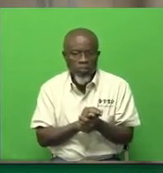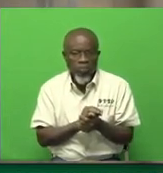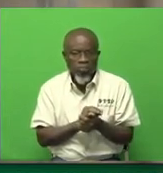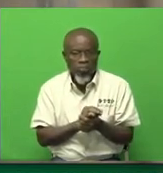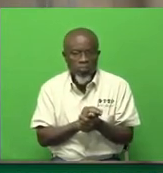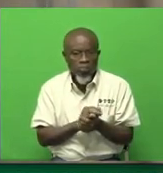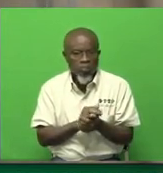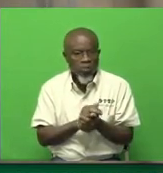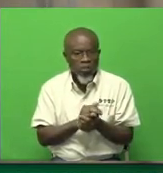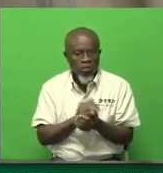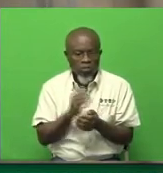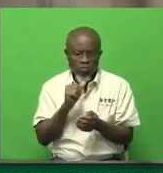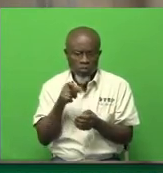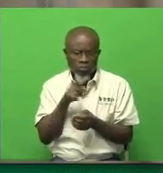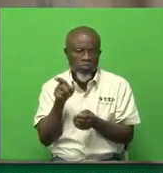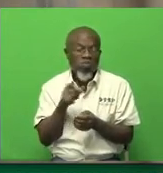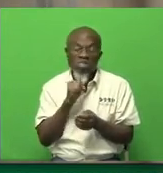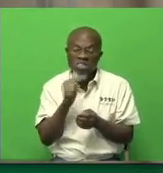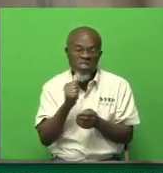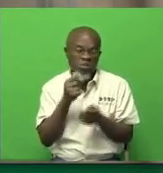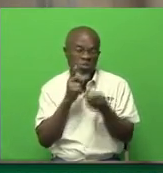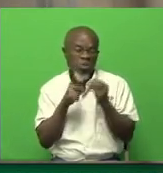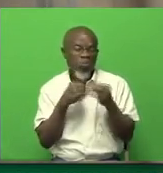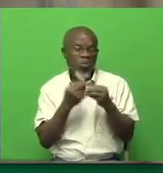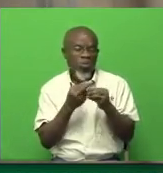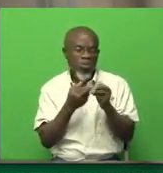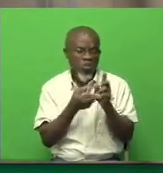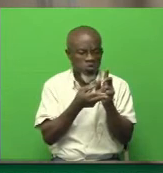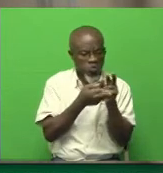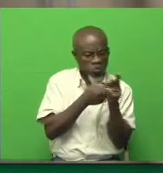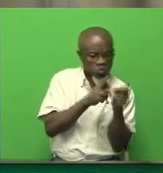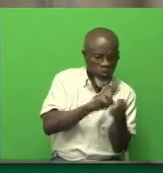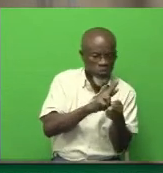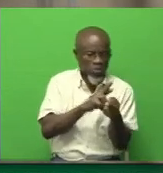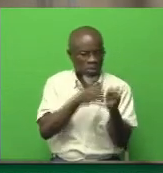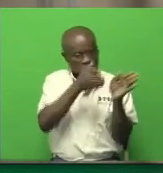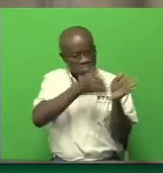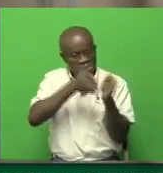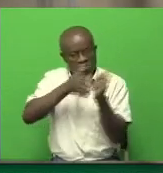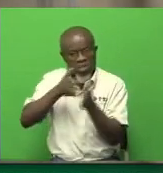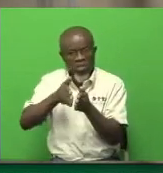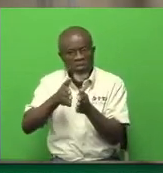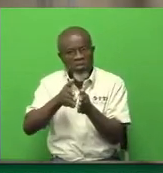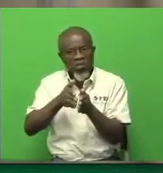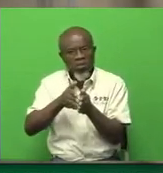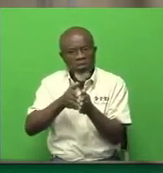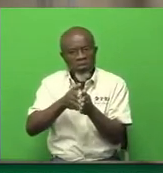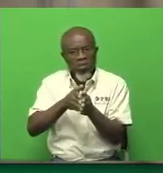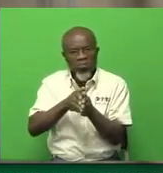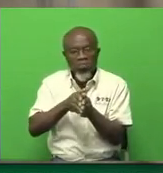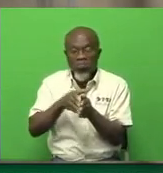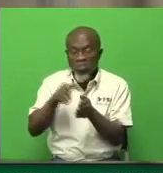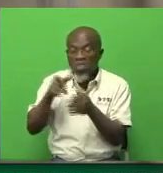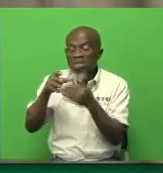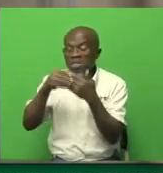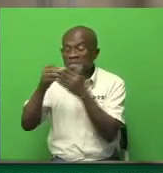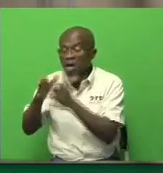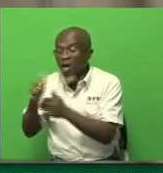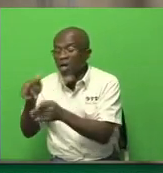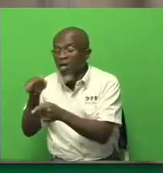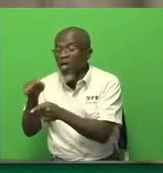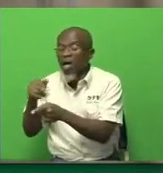not the restructuring plan we were speaking about the member of Mississippi has a copy of his strategic business plan